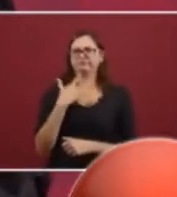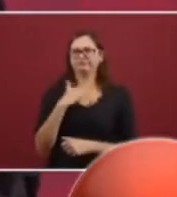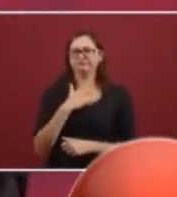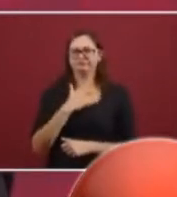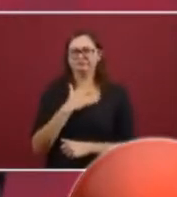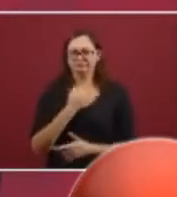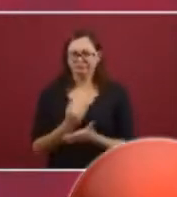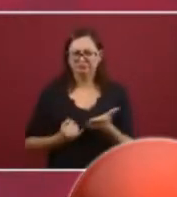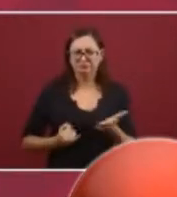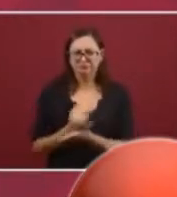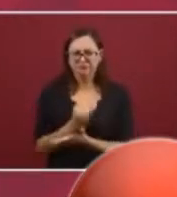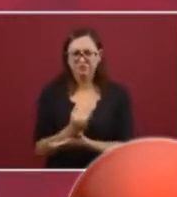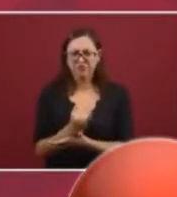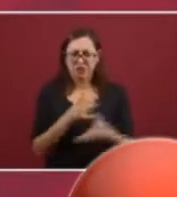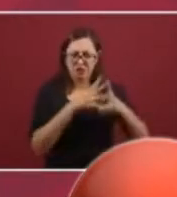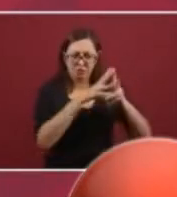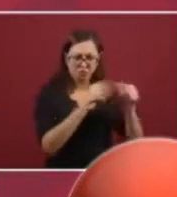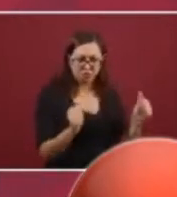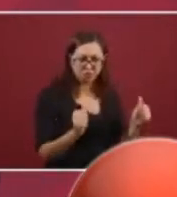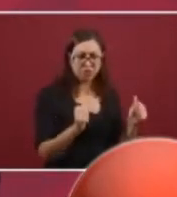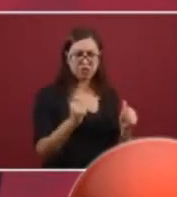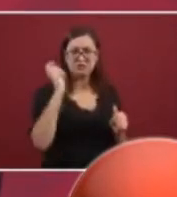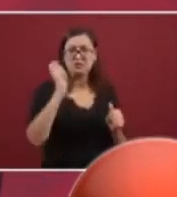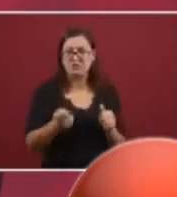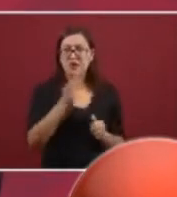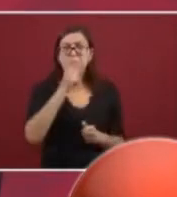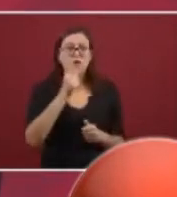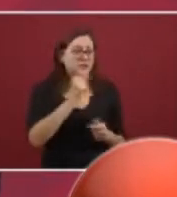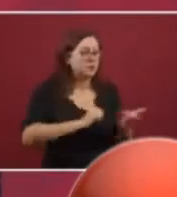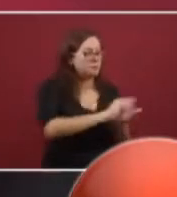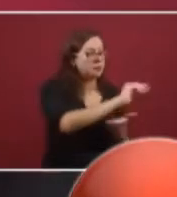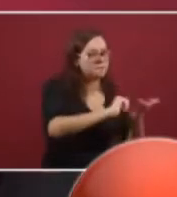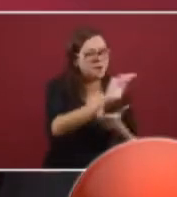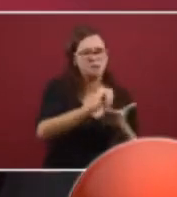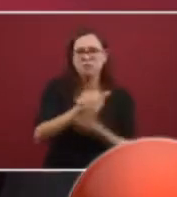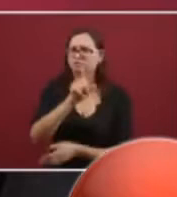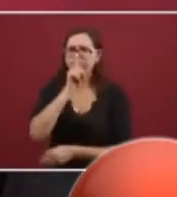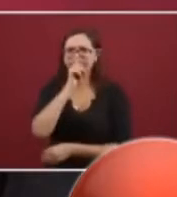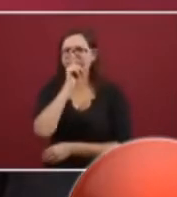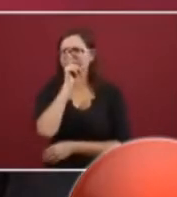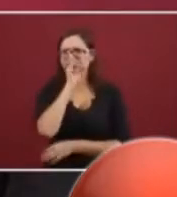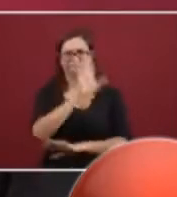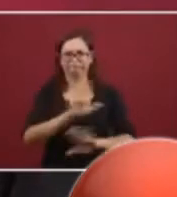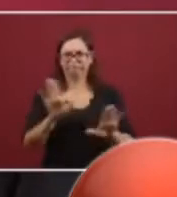despedir a ningún elemento, that they would not be firing anybody.